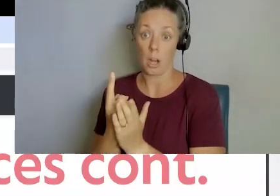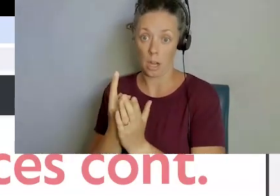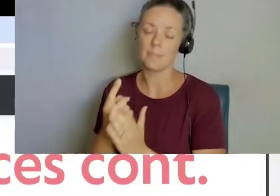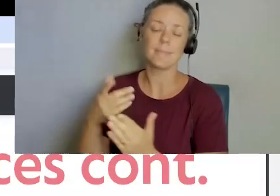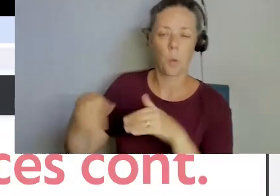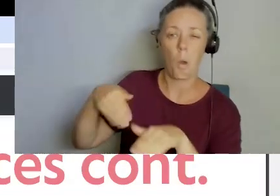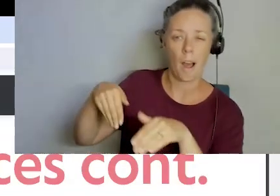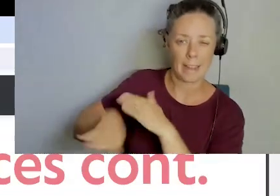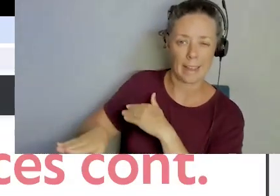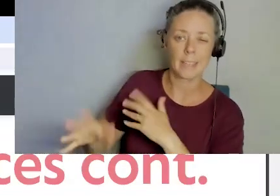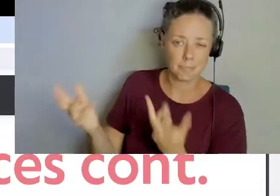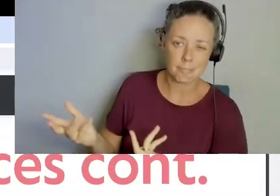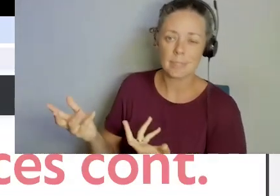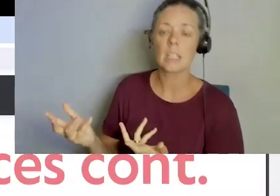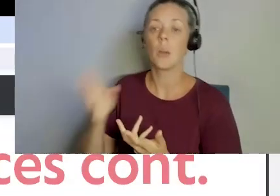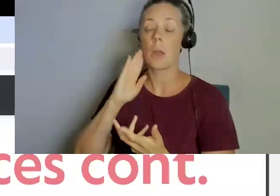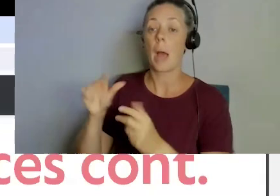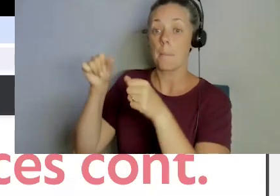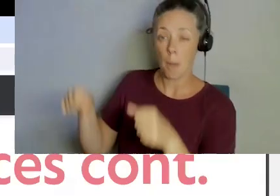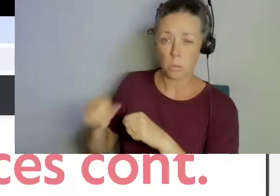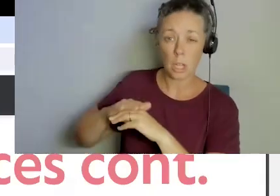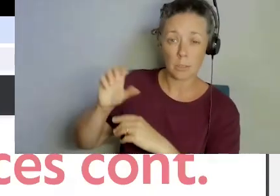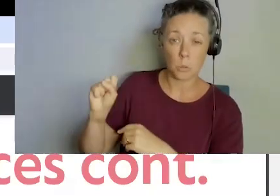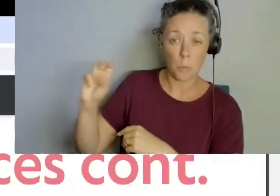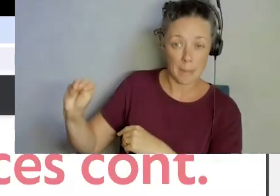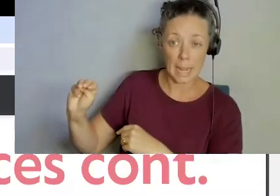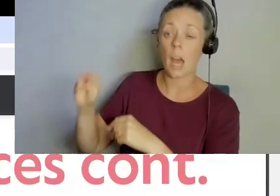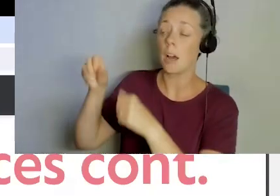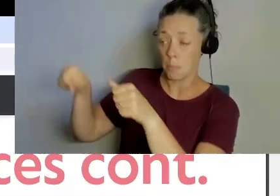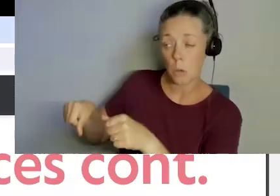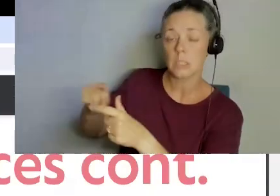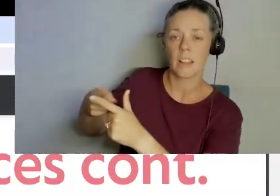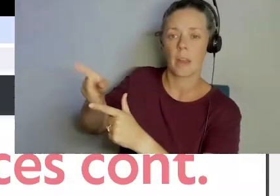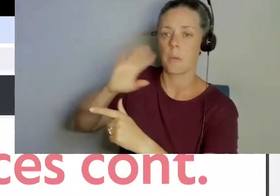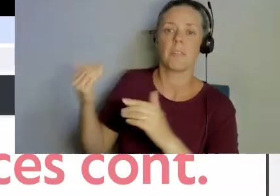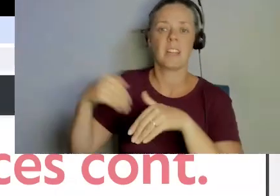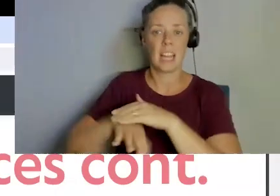information on social media, and then they can come in to ask any questions they might have.